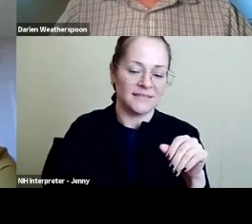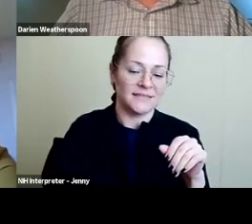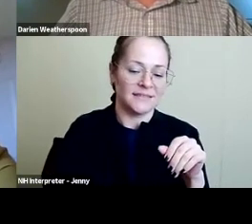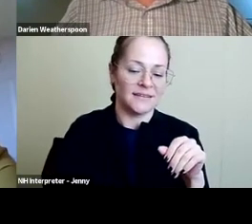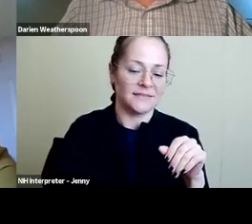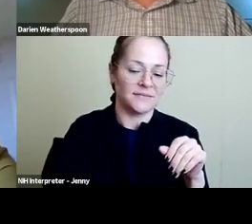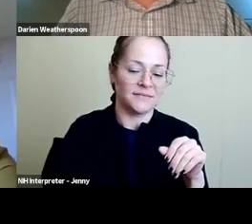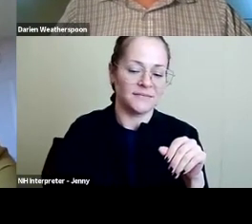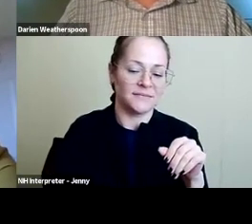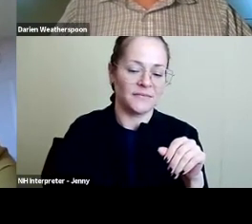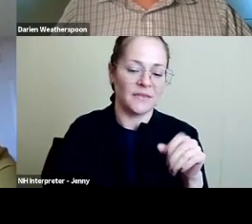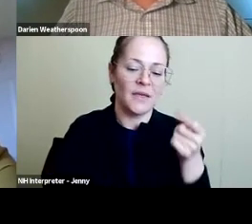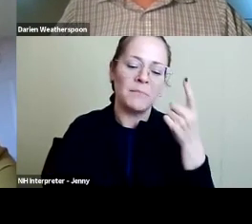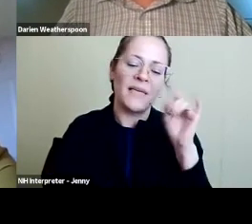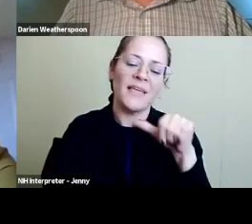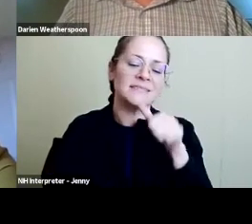is not to